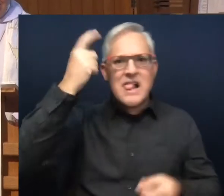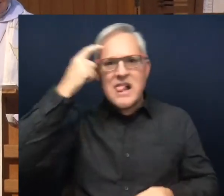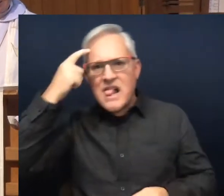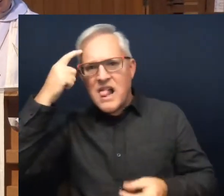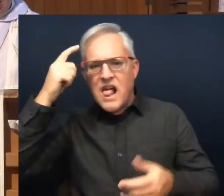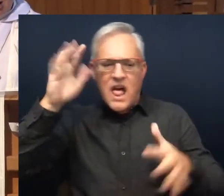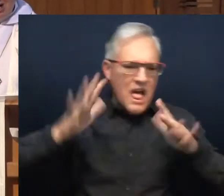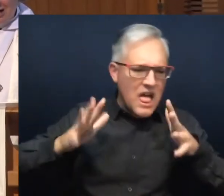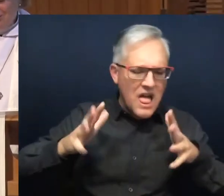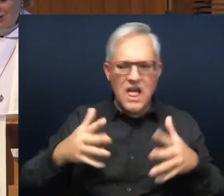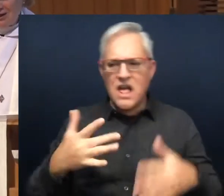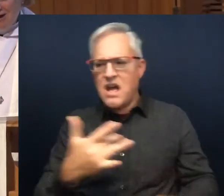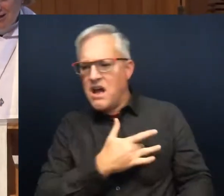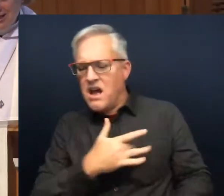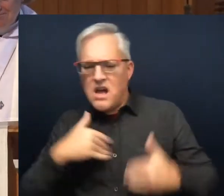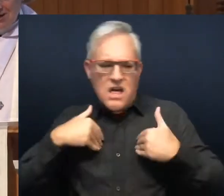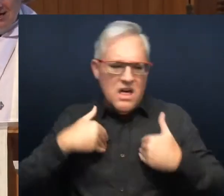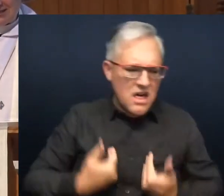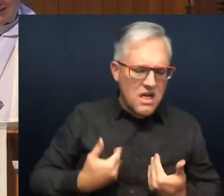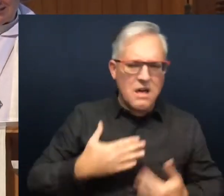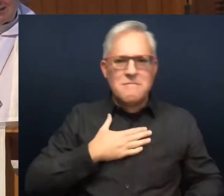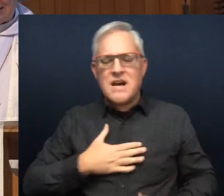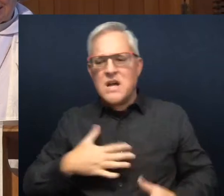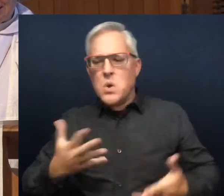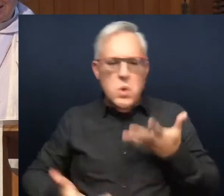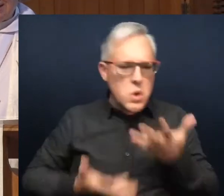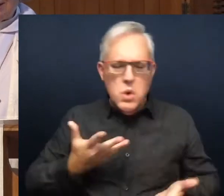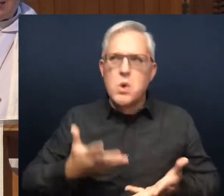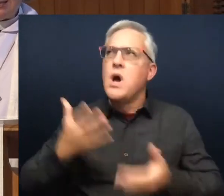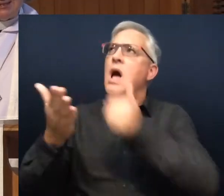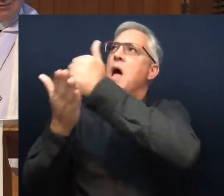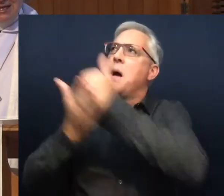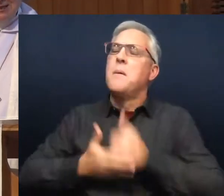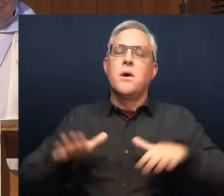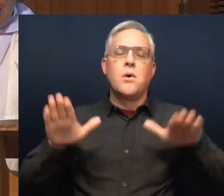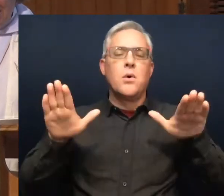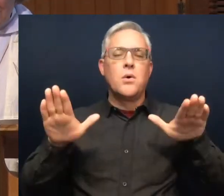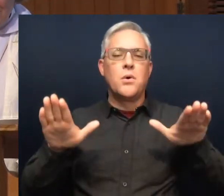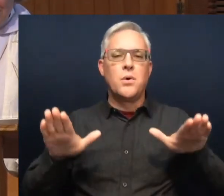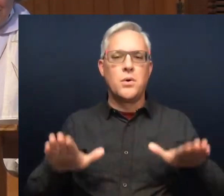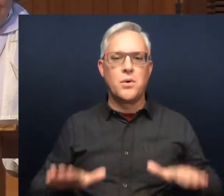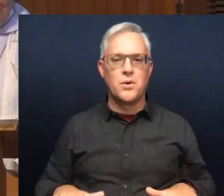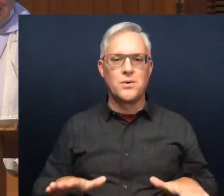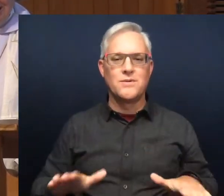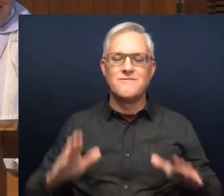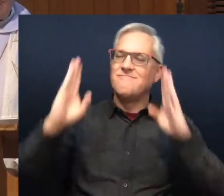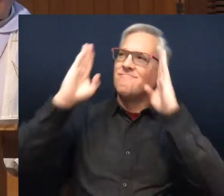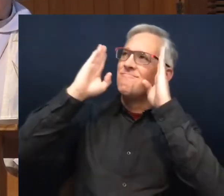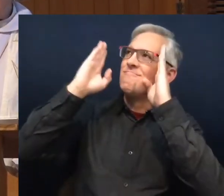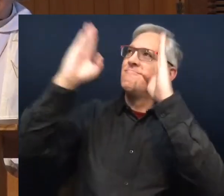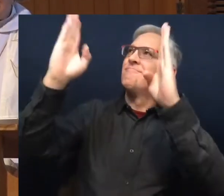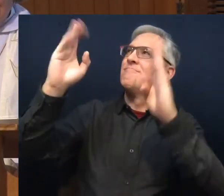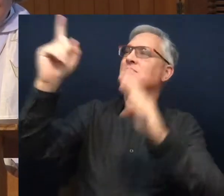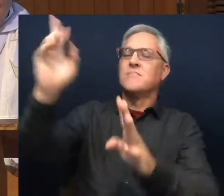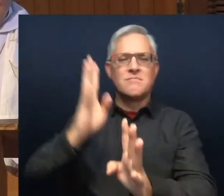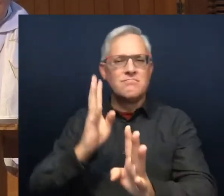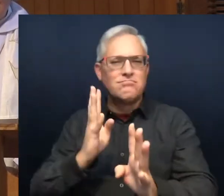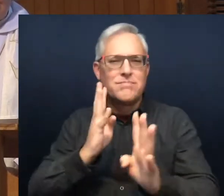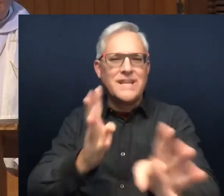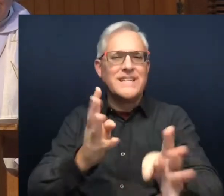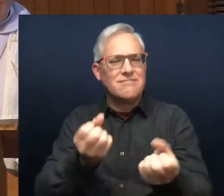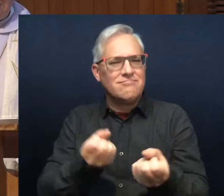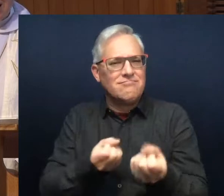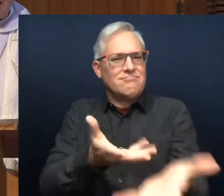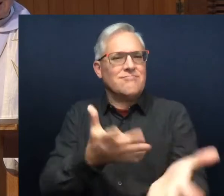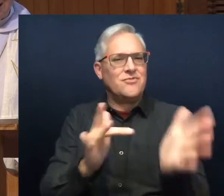tired hearts, our longing bodies. Then speak the power of Jesus' name in such a way